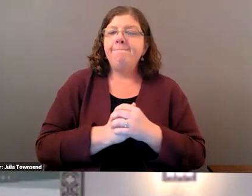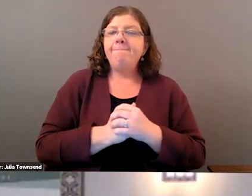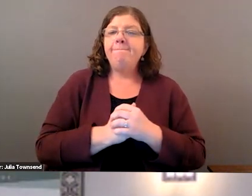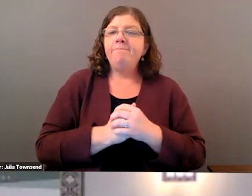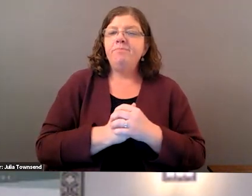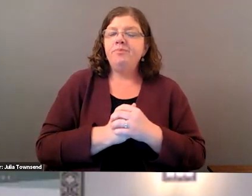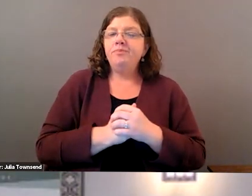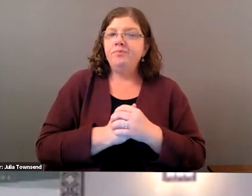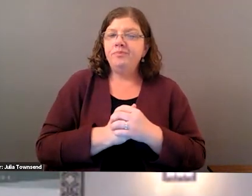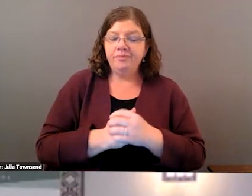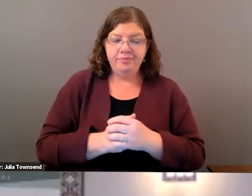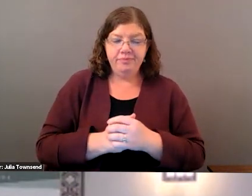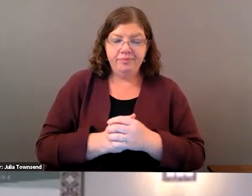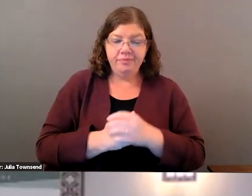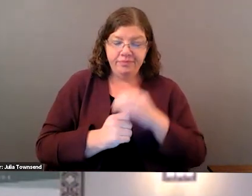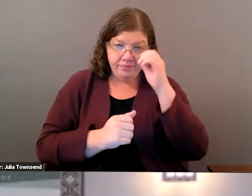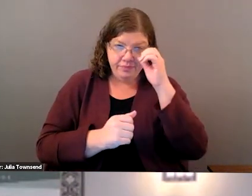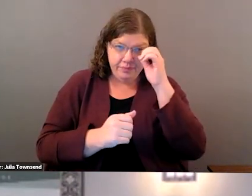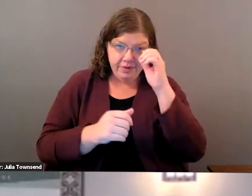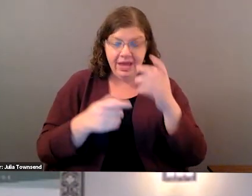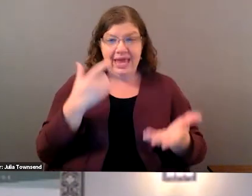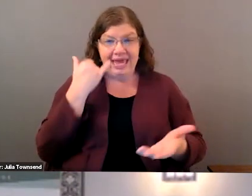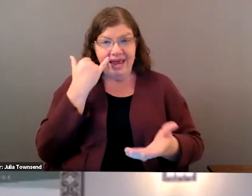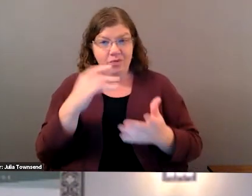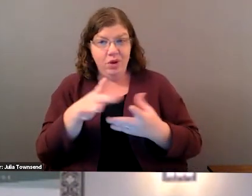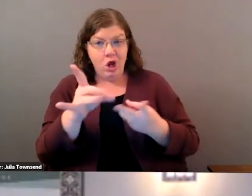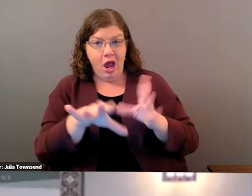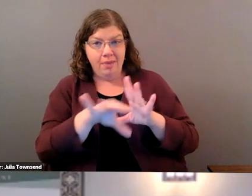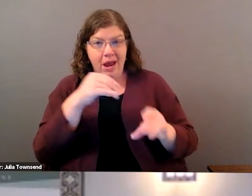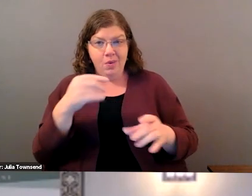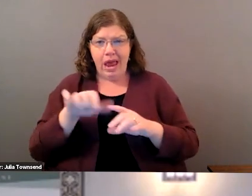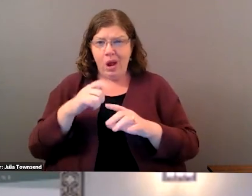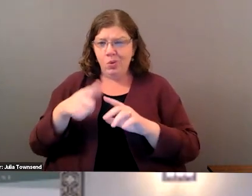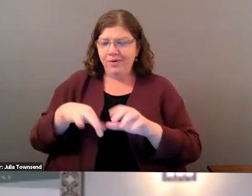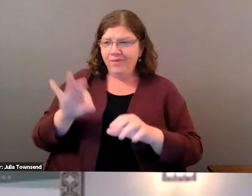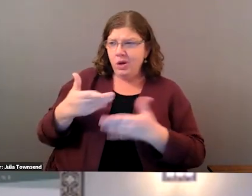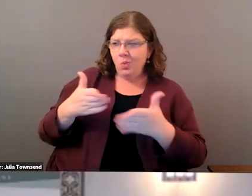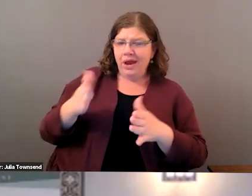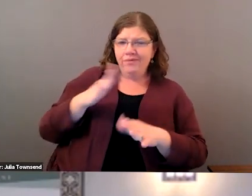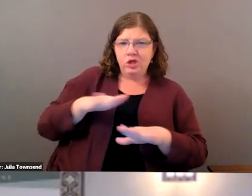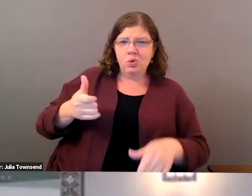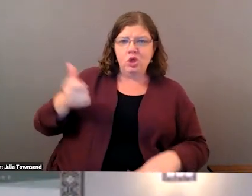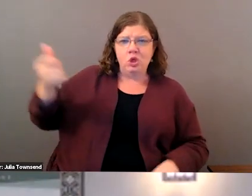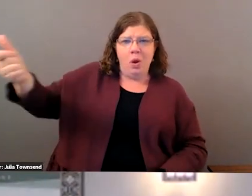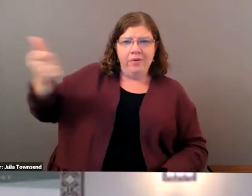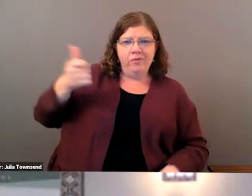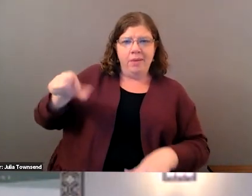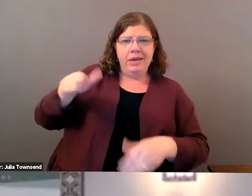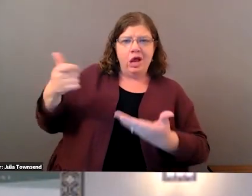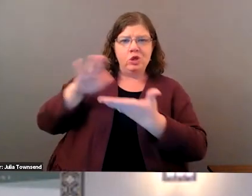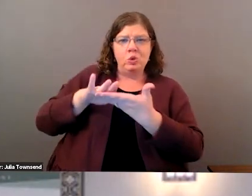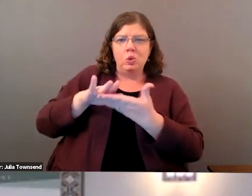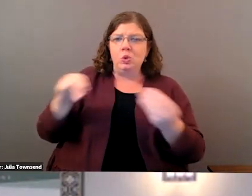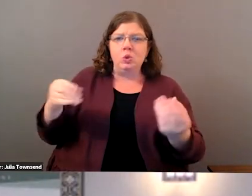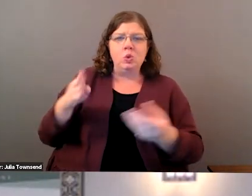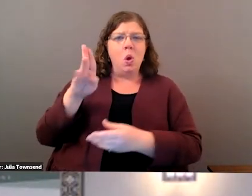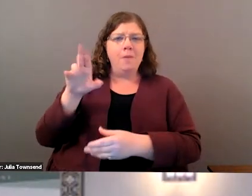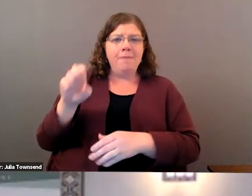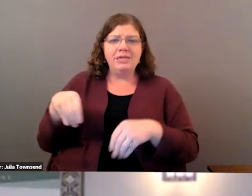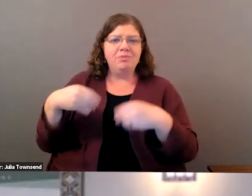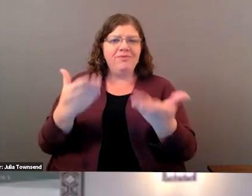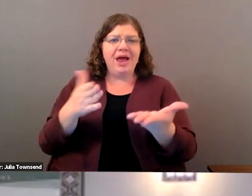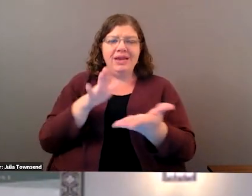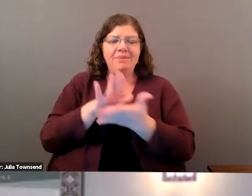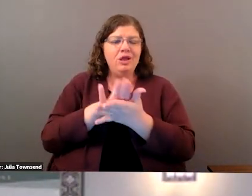and then find a way to take our children to and from school. Why? Because there's no buses provided by the